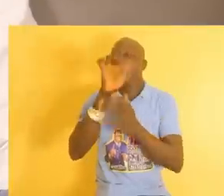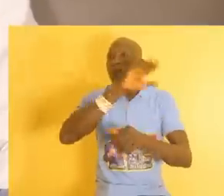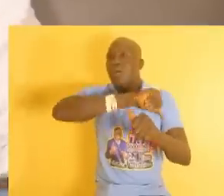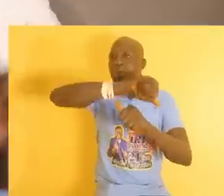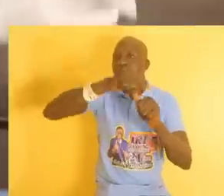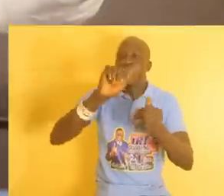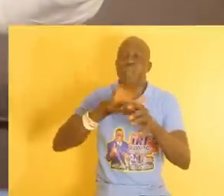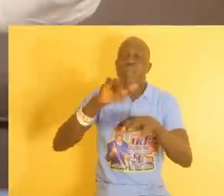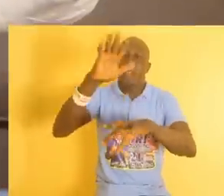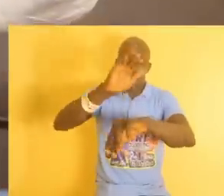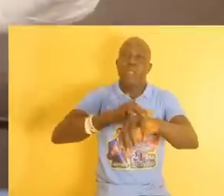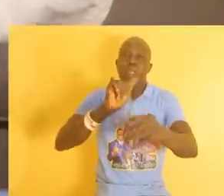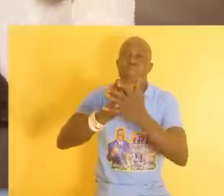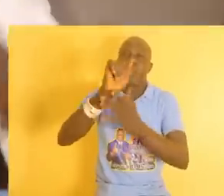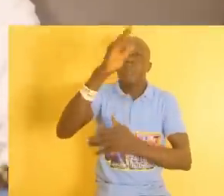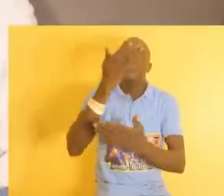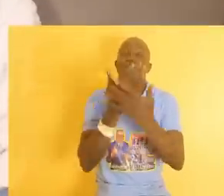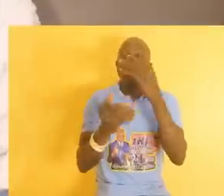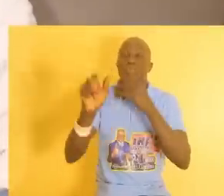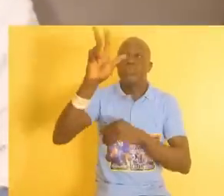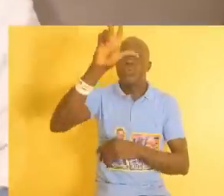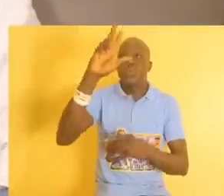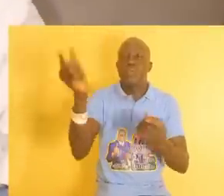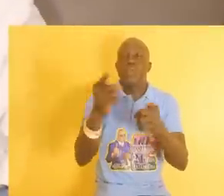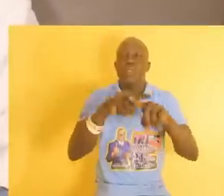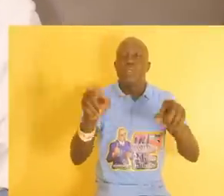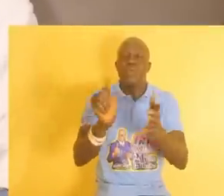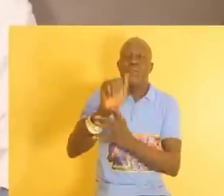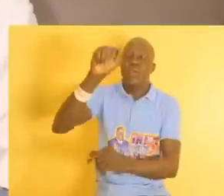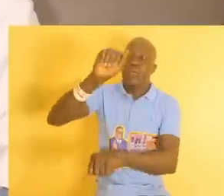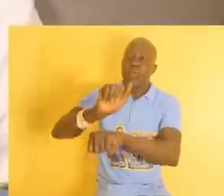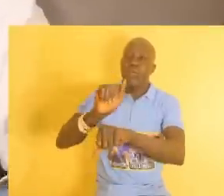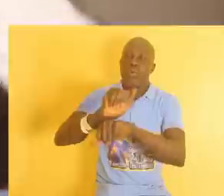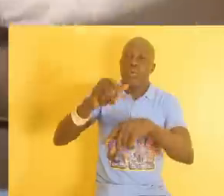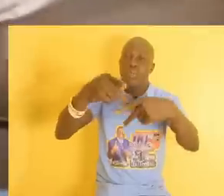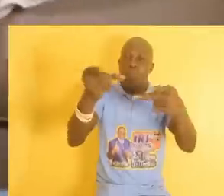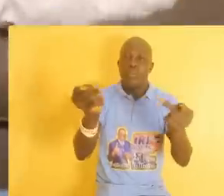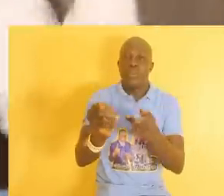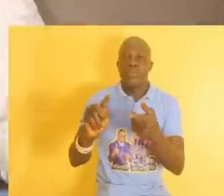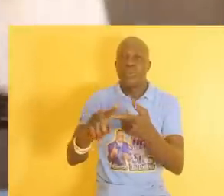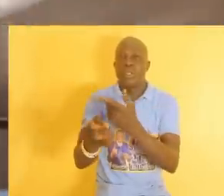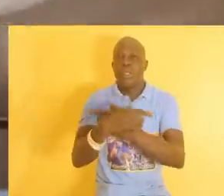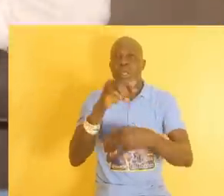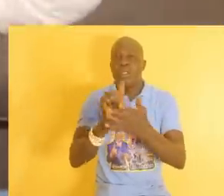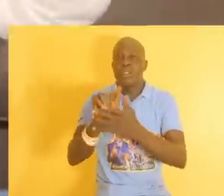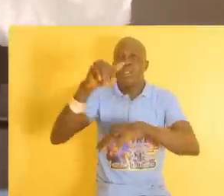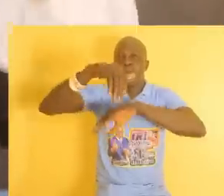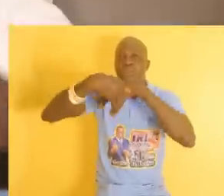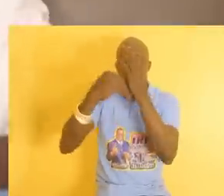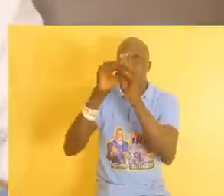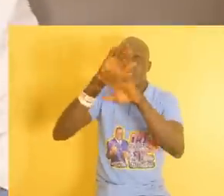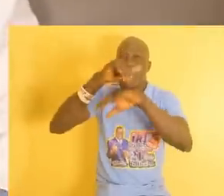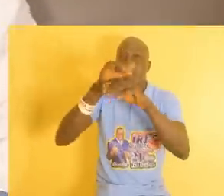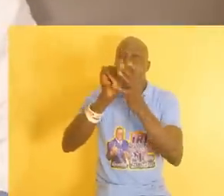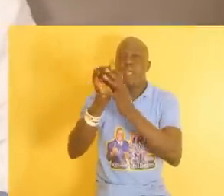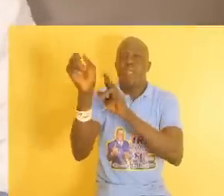catch you. Three different assignments that will take place today. And yet in the midnight,